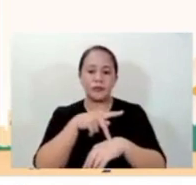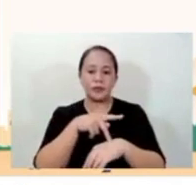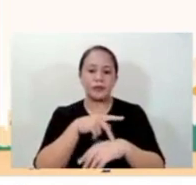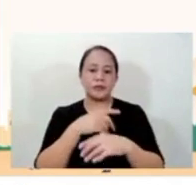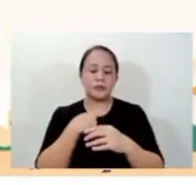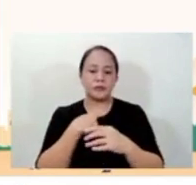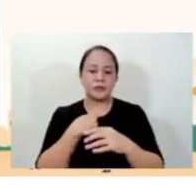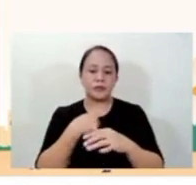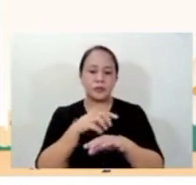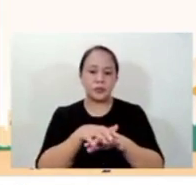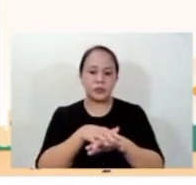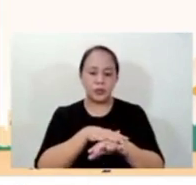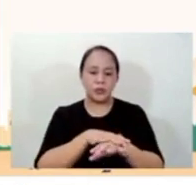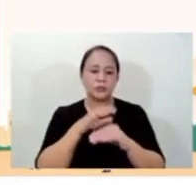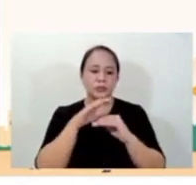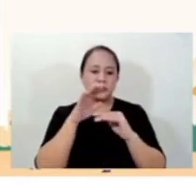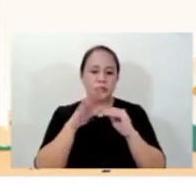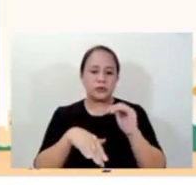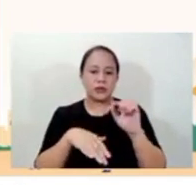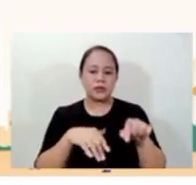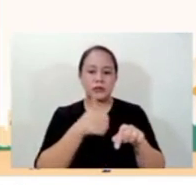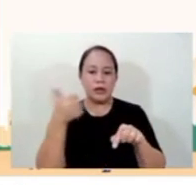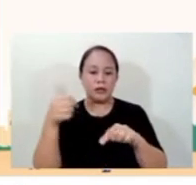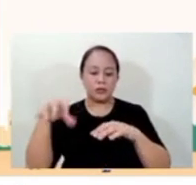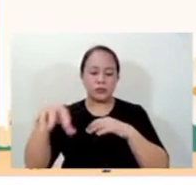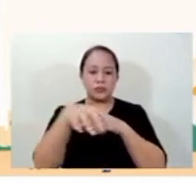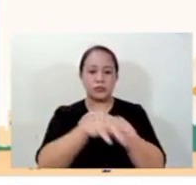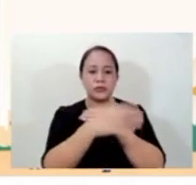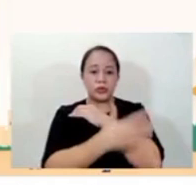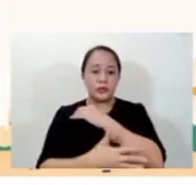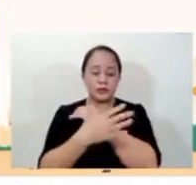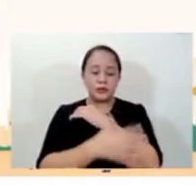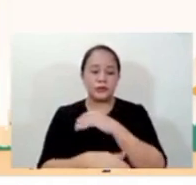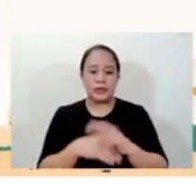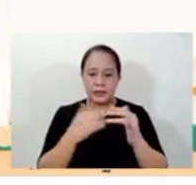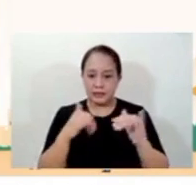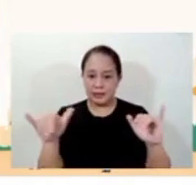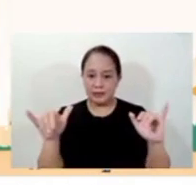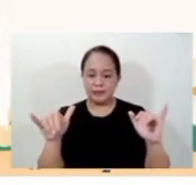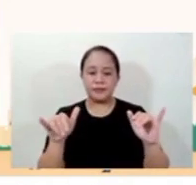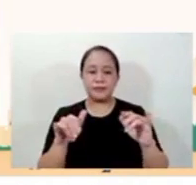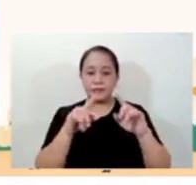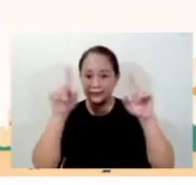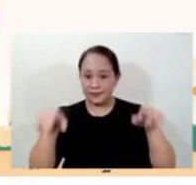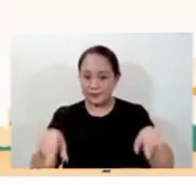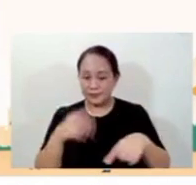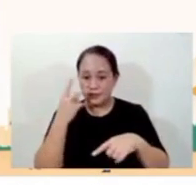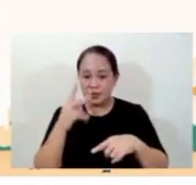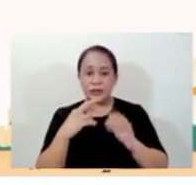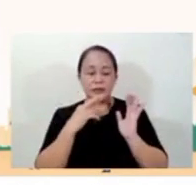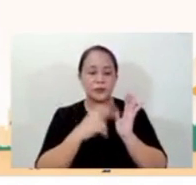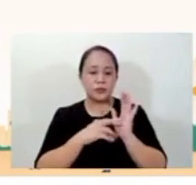slow as compared to neighboring countries. In similar vein, the report developed